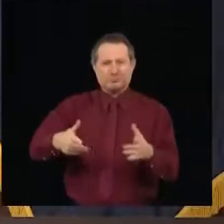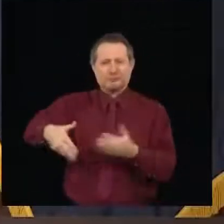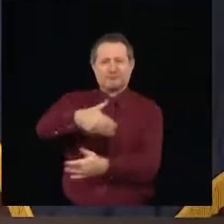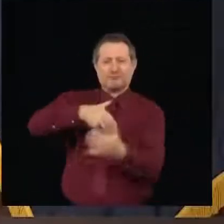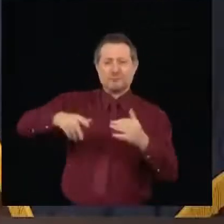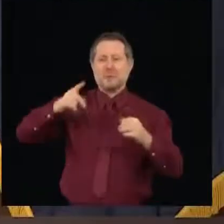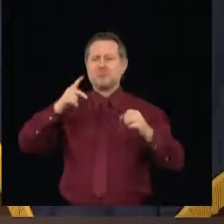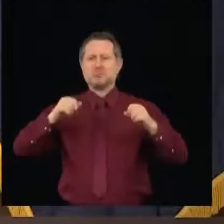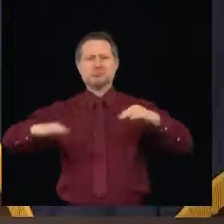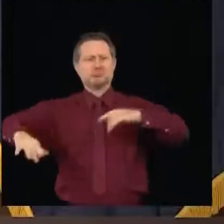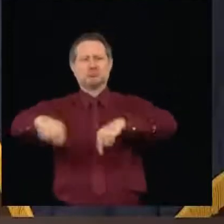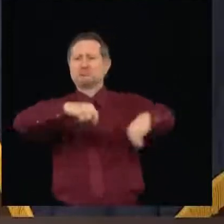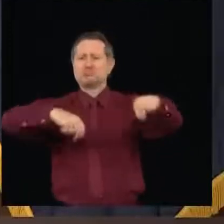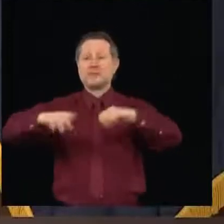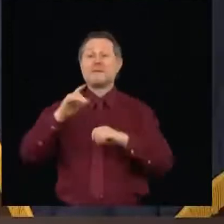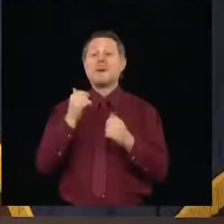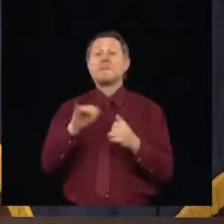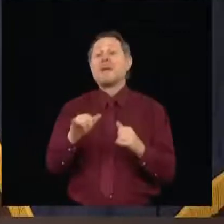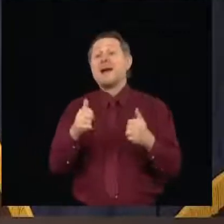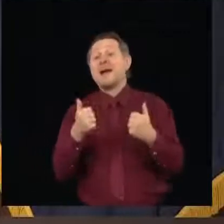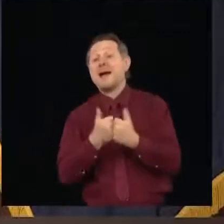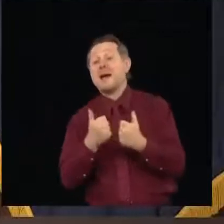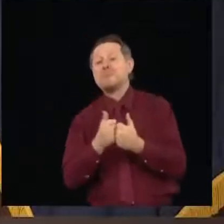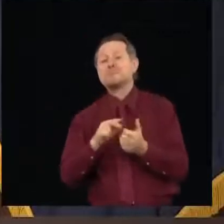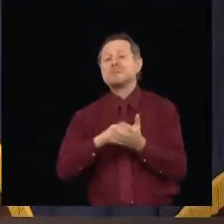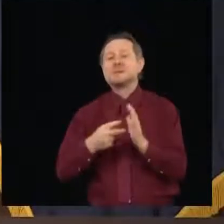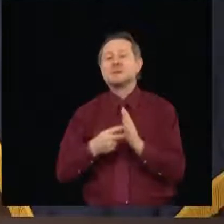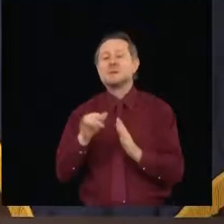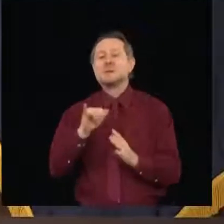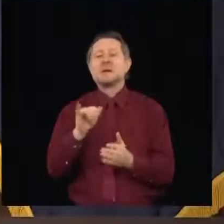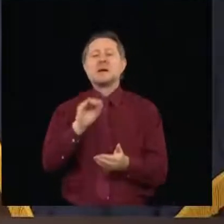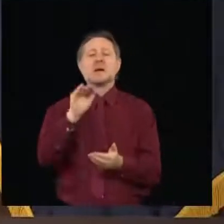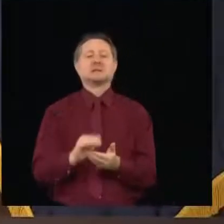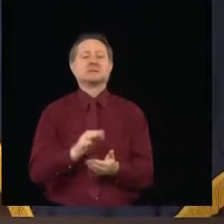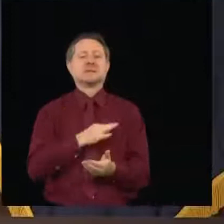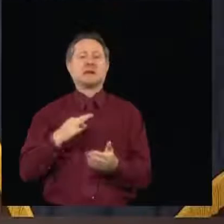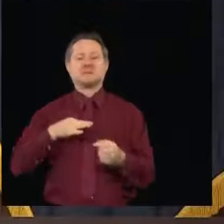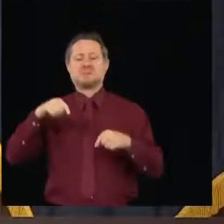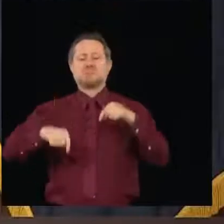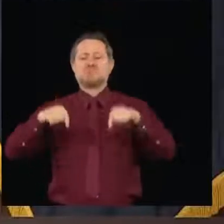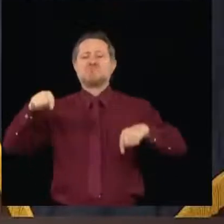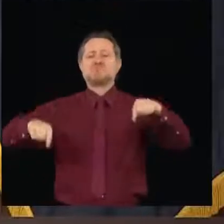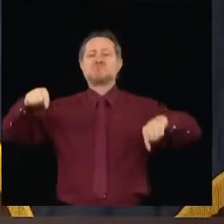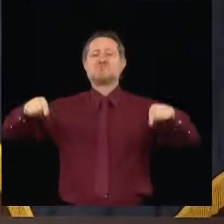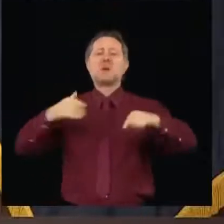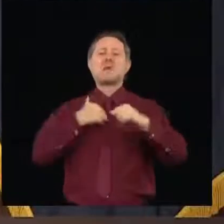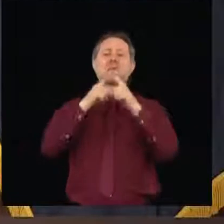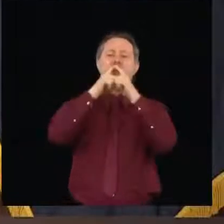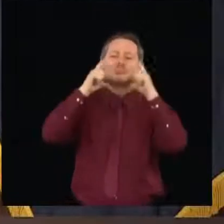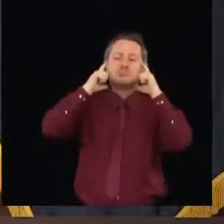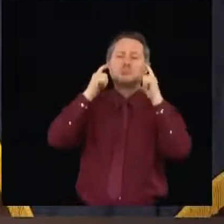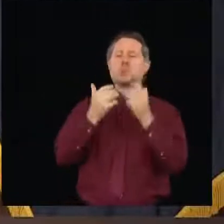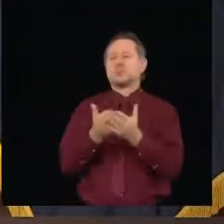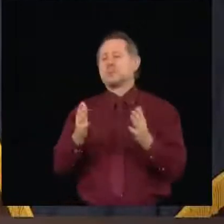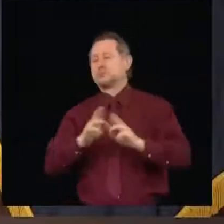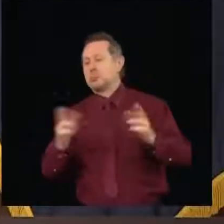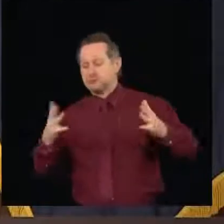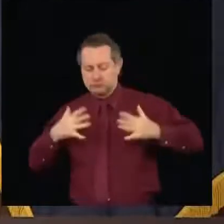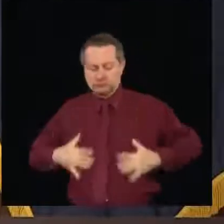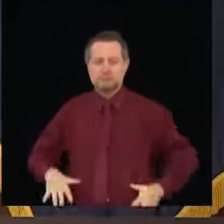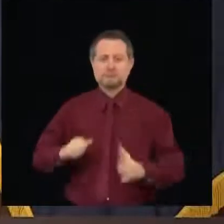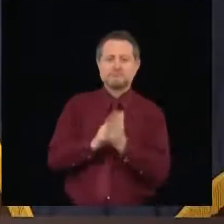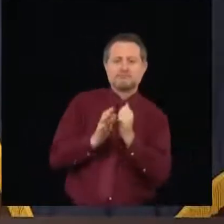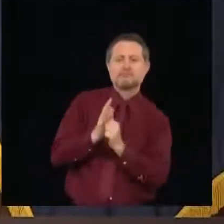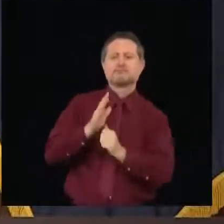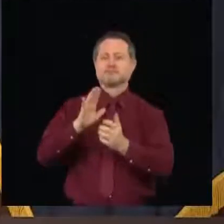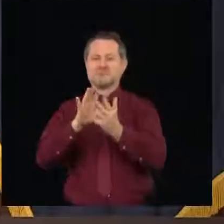only doing a game, I can bring back a limited number of staff. This is how they'll be protected. This will be the PPE they're wearing. There is no density